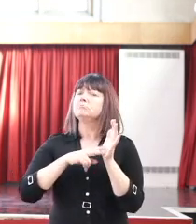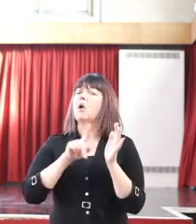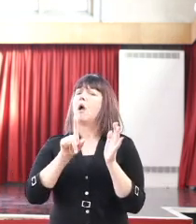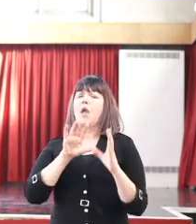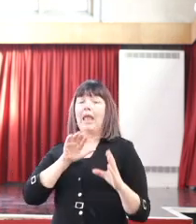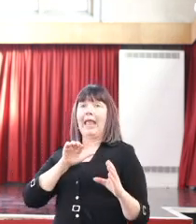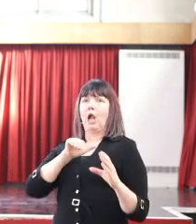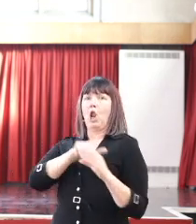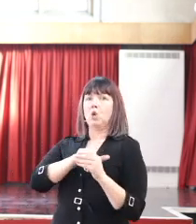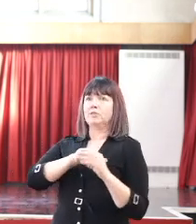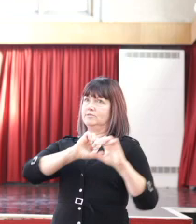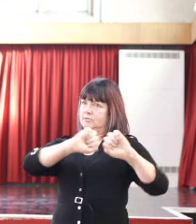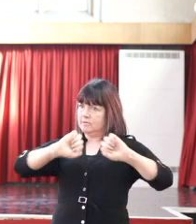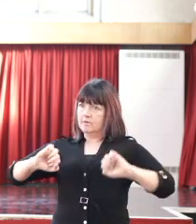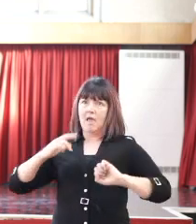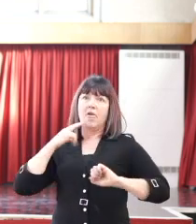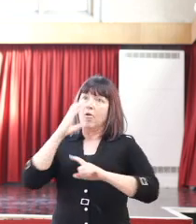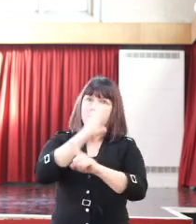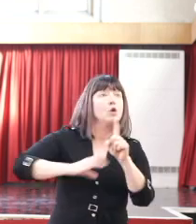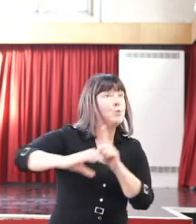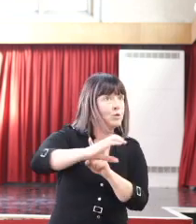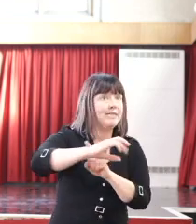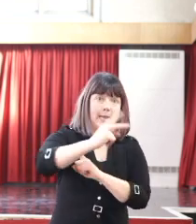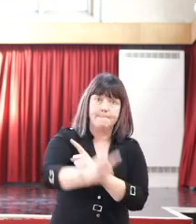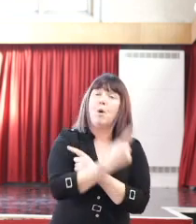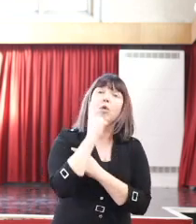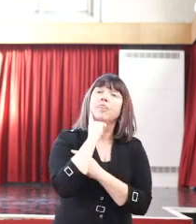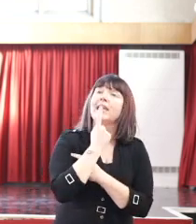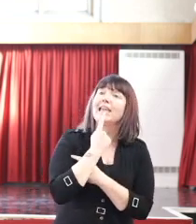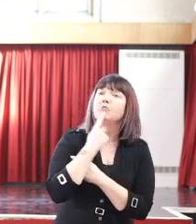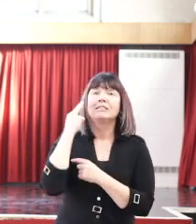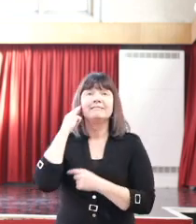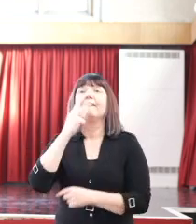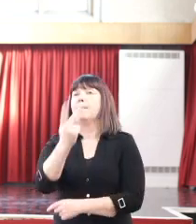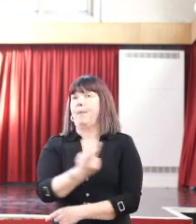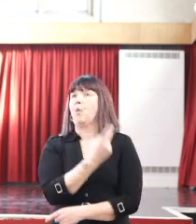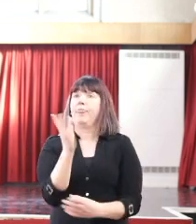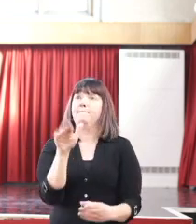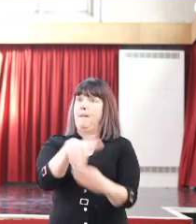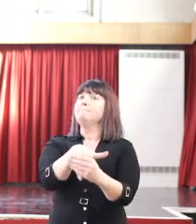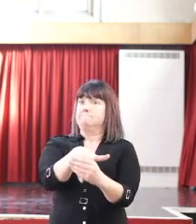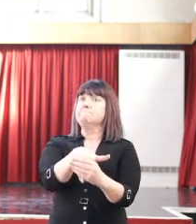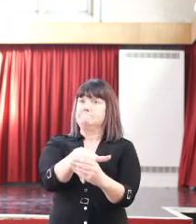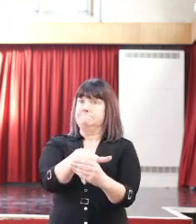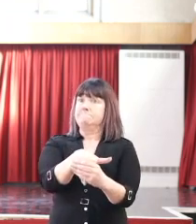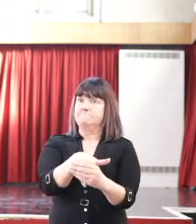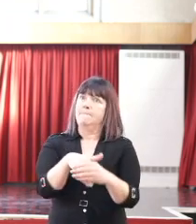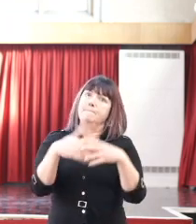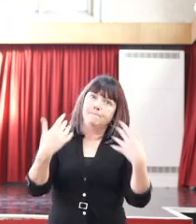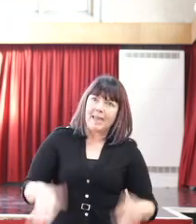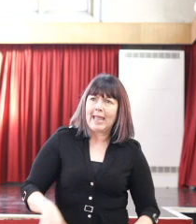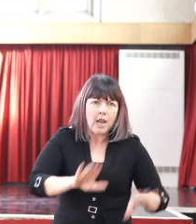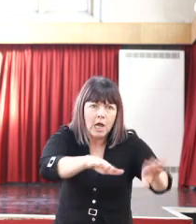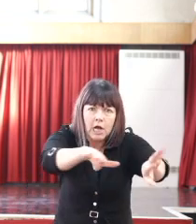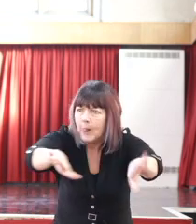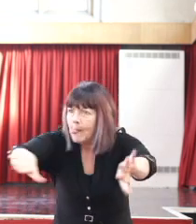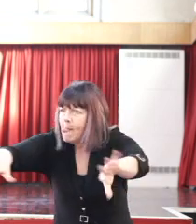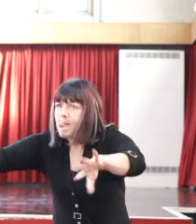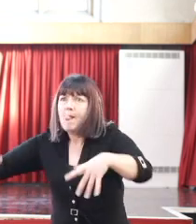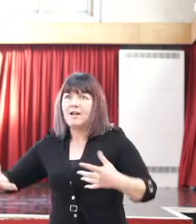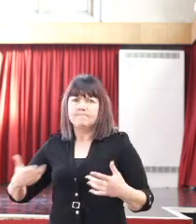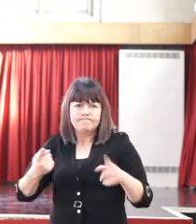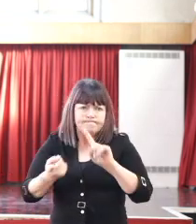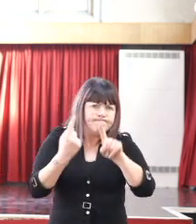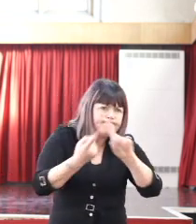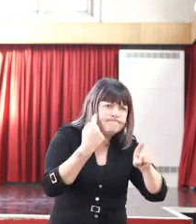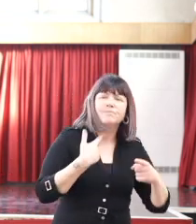the Norwich community, both hearing and deaf. So we did a public call out with the